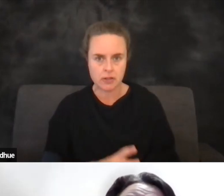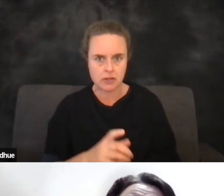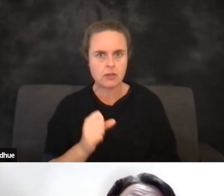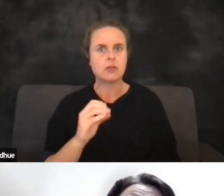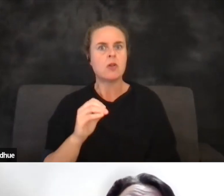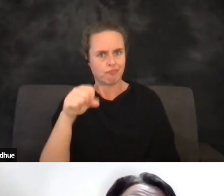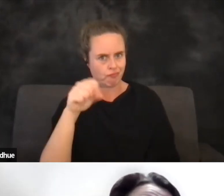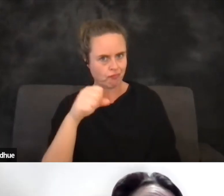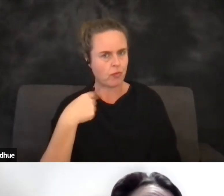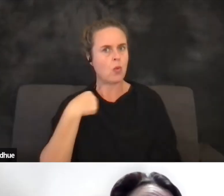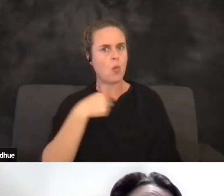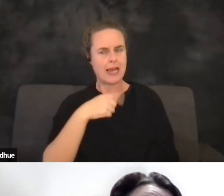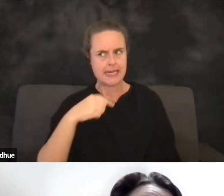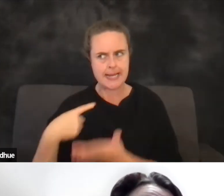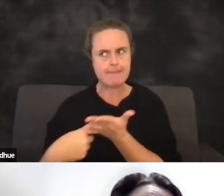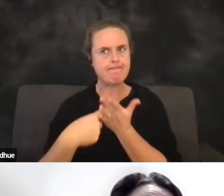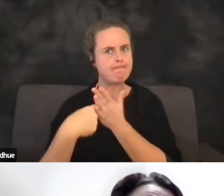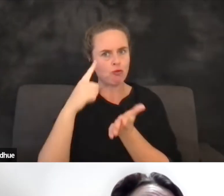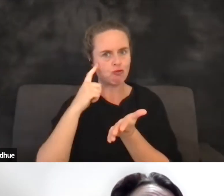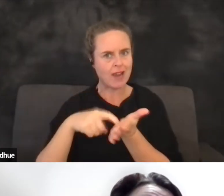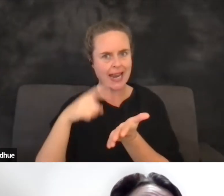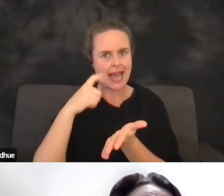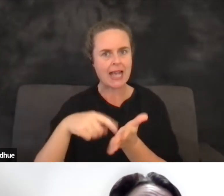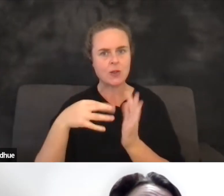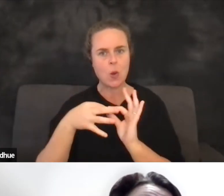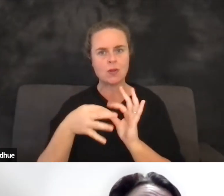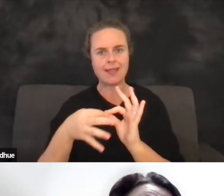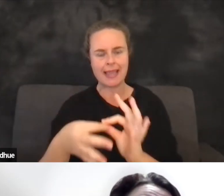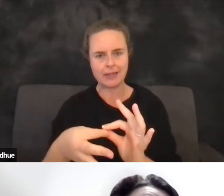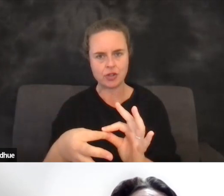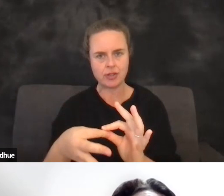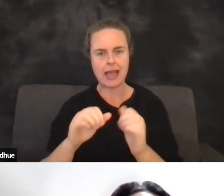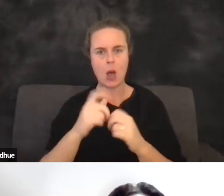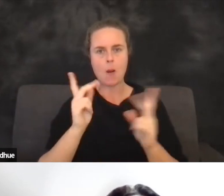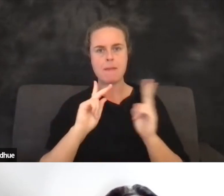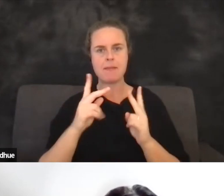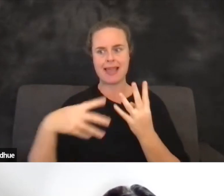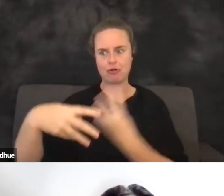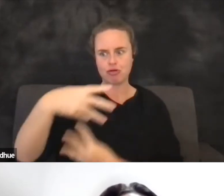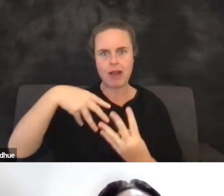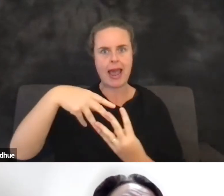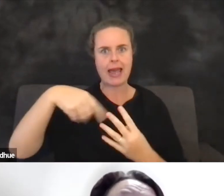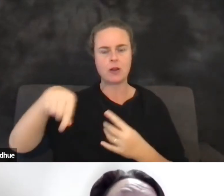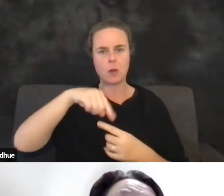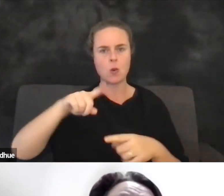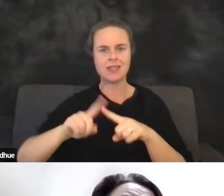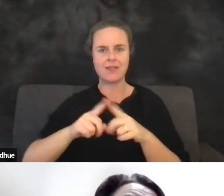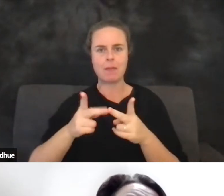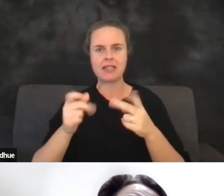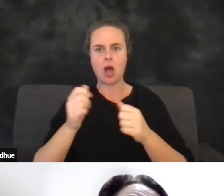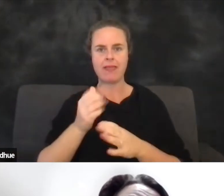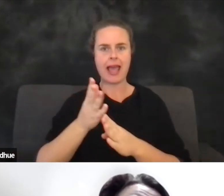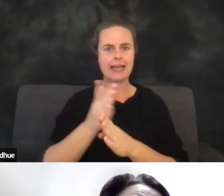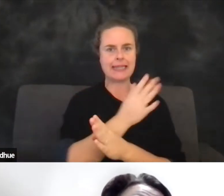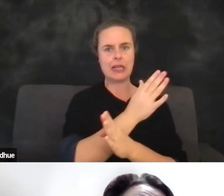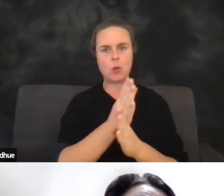linkages between the two and how people are interacting with the different in the different places and that continuum of care of a community, but